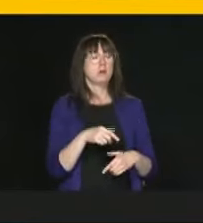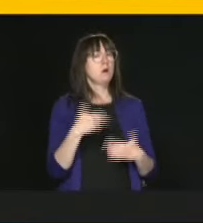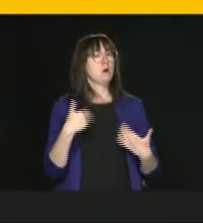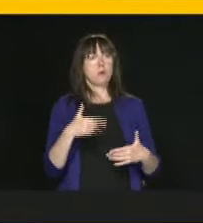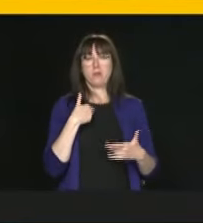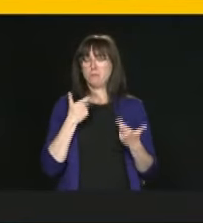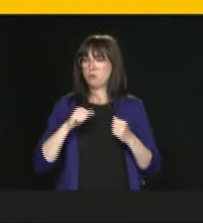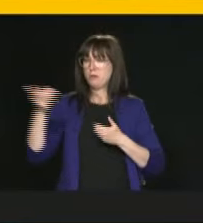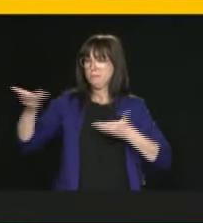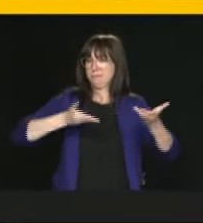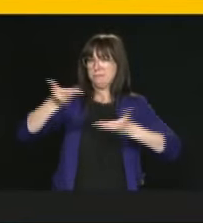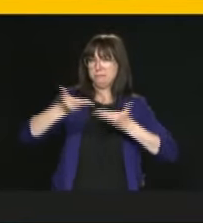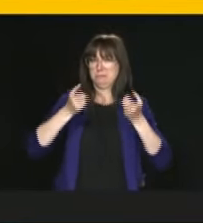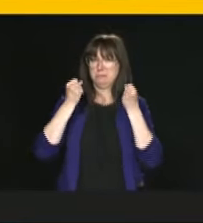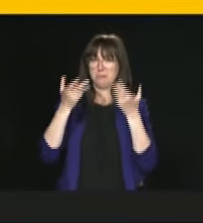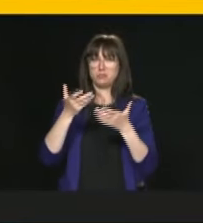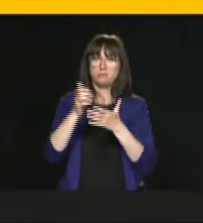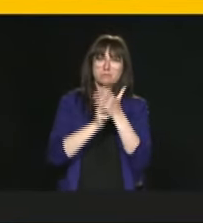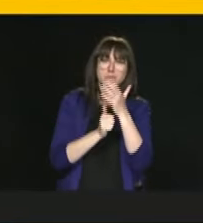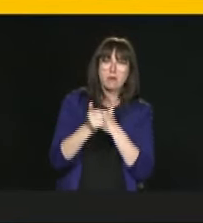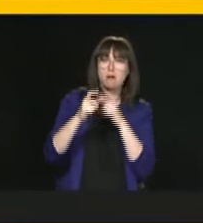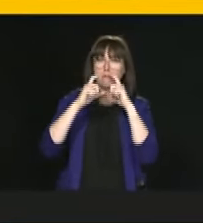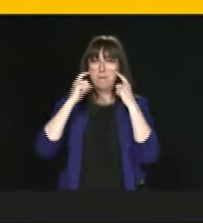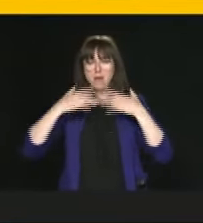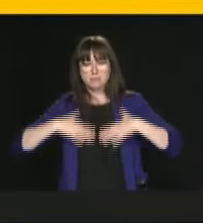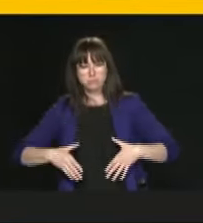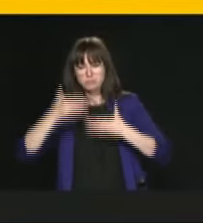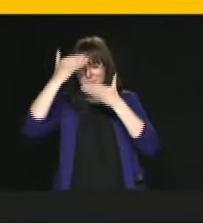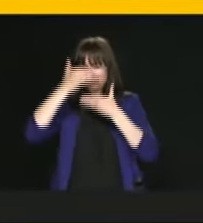much PPE as we possibly can. We've talked about